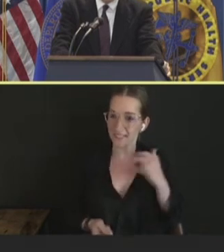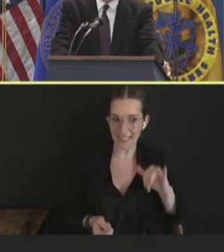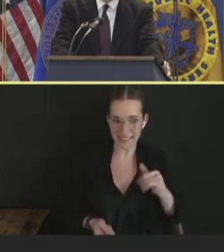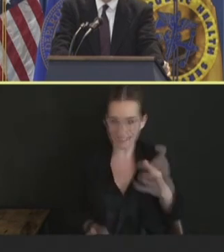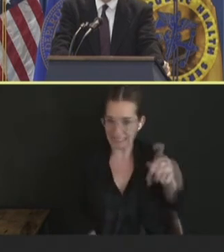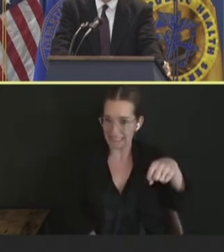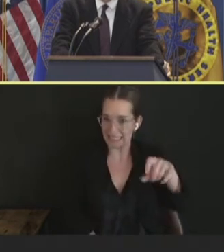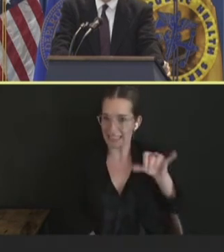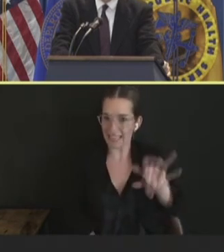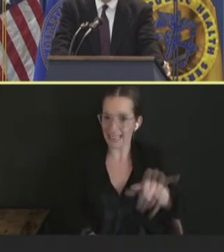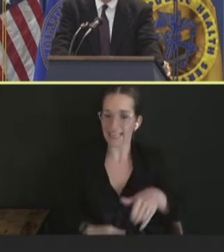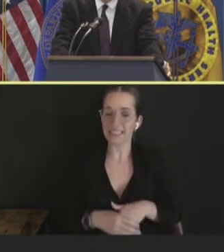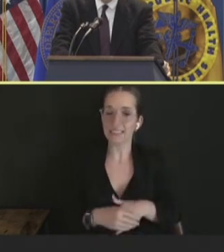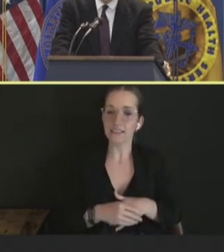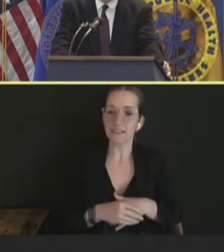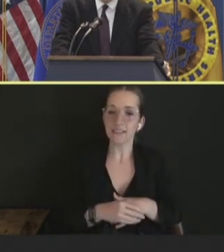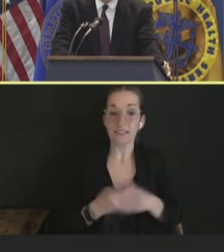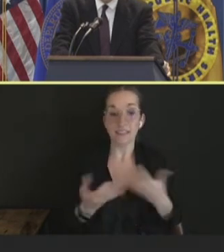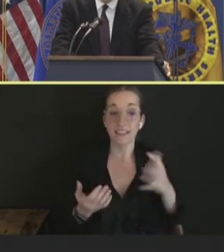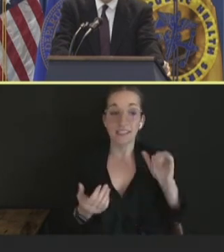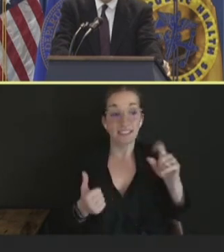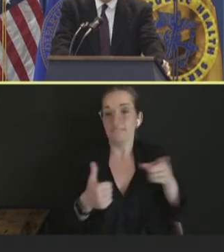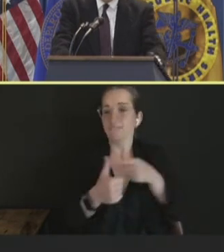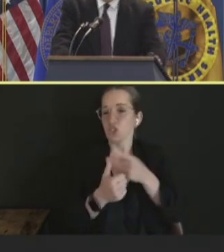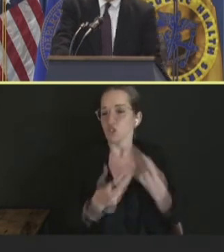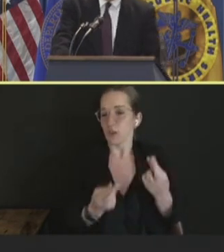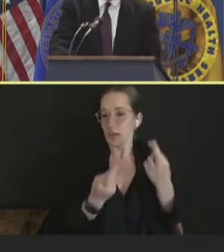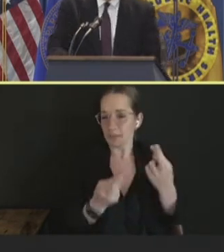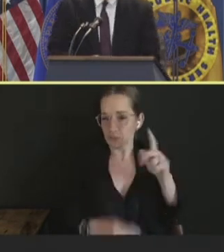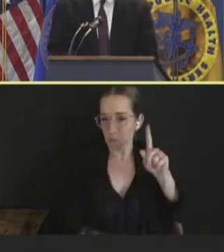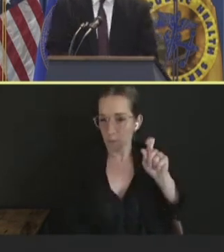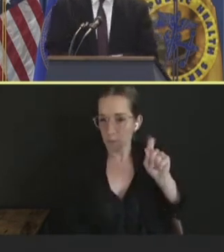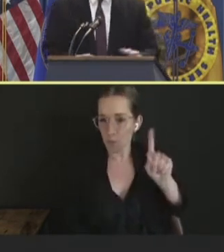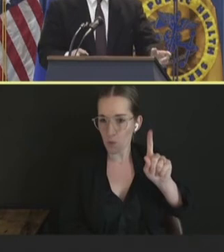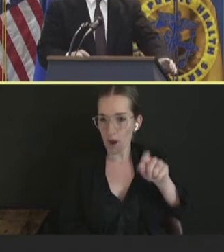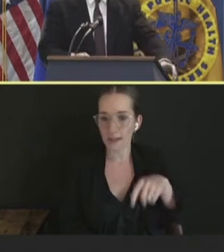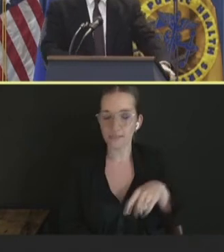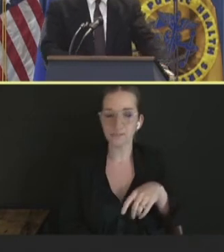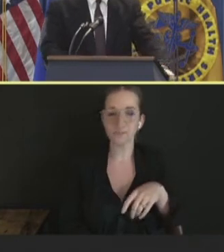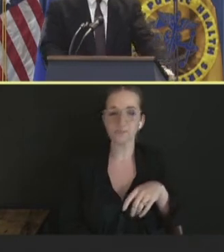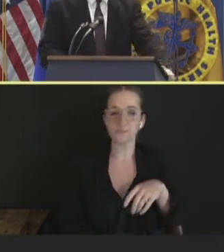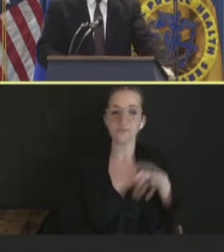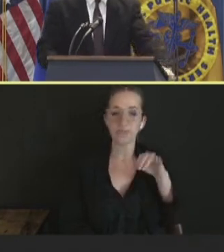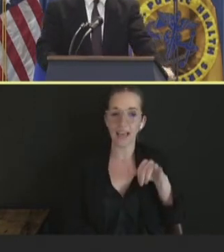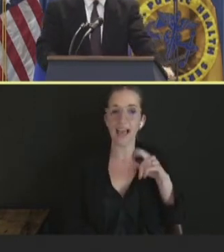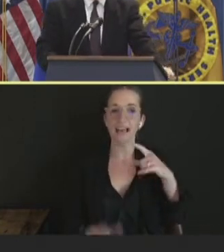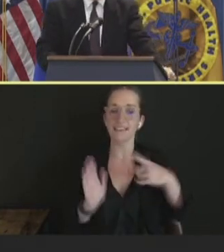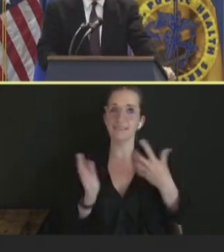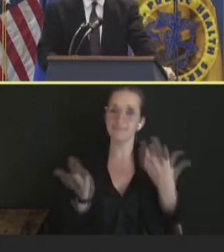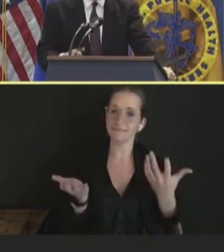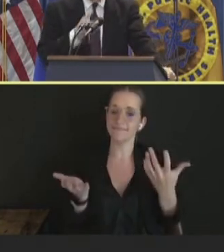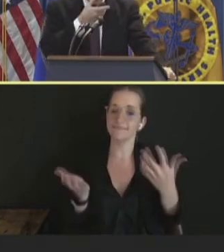This very first recommendation primarily reflects the fact that